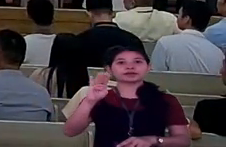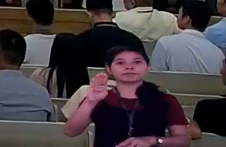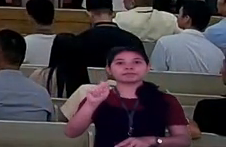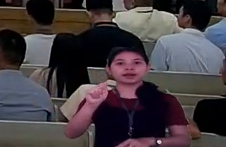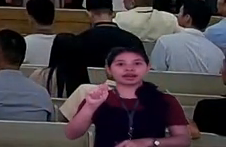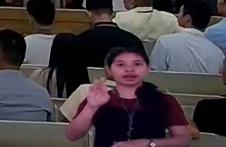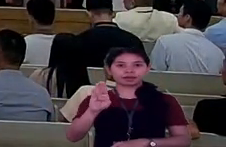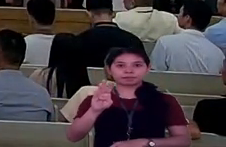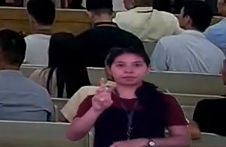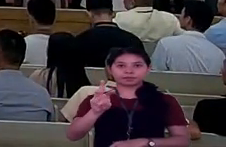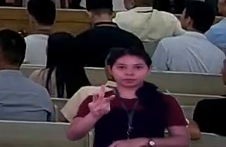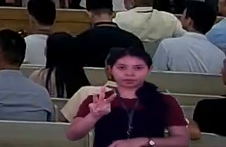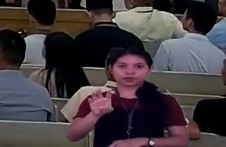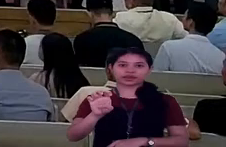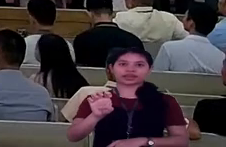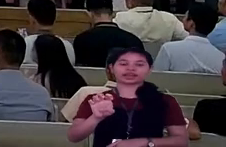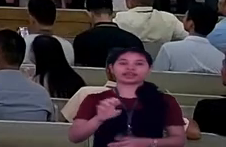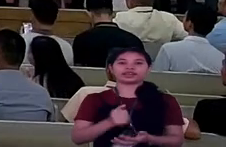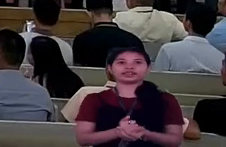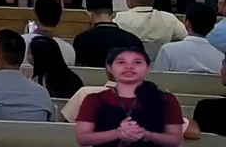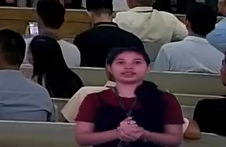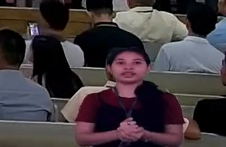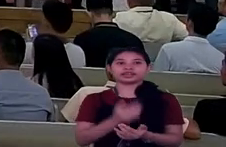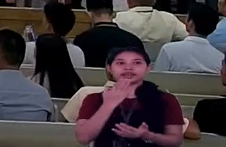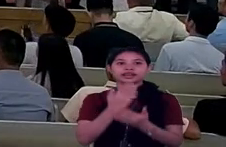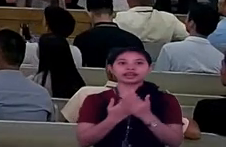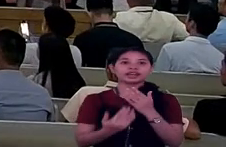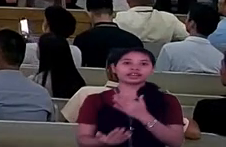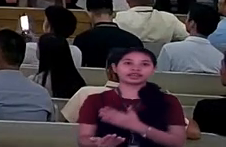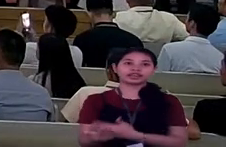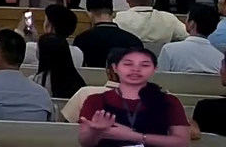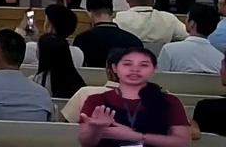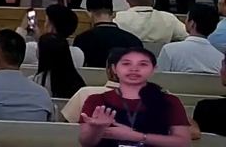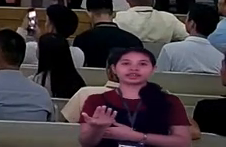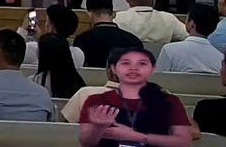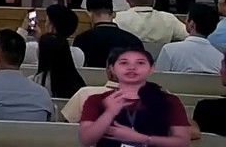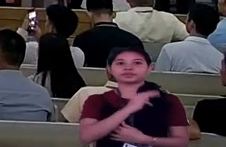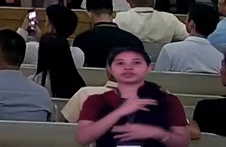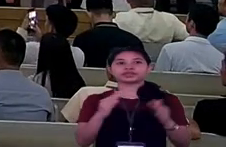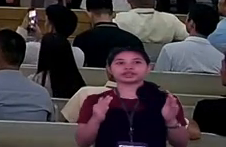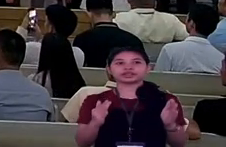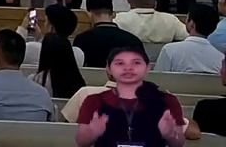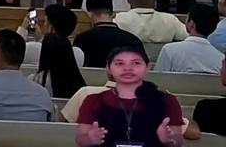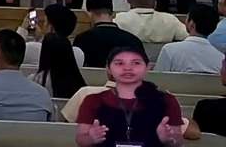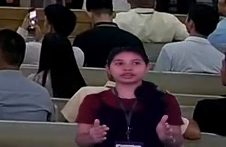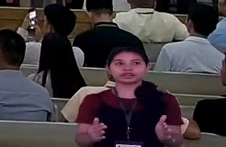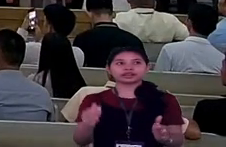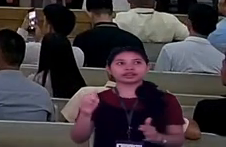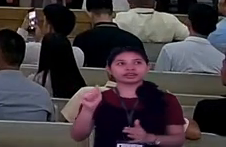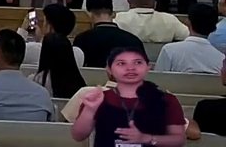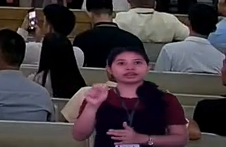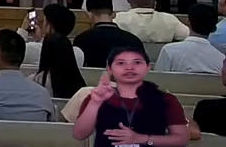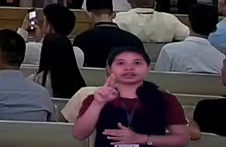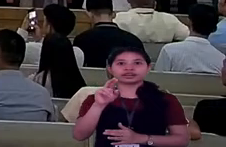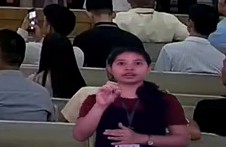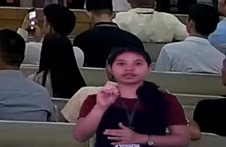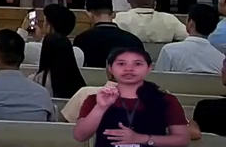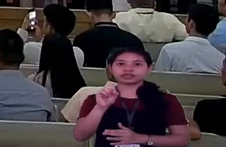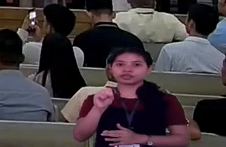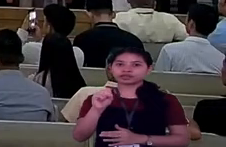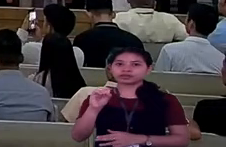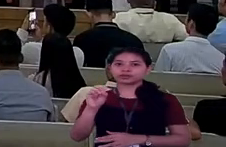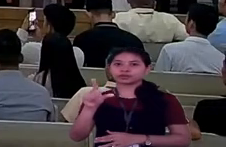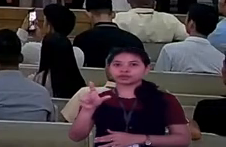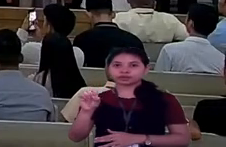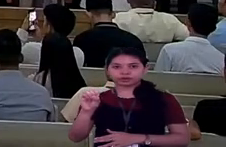Byers. Amen. Good morning to each and every one of you. I'm missionary Romel Arsadon from Vigan City,